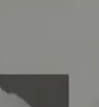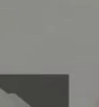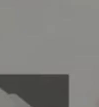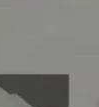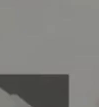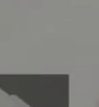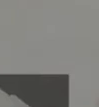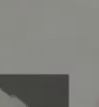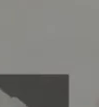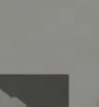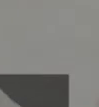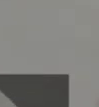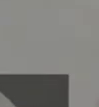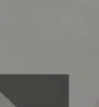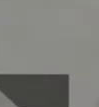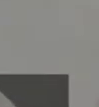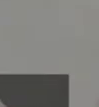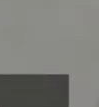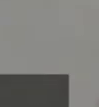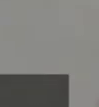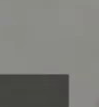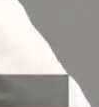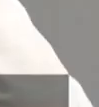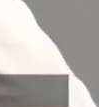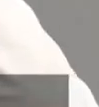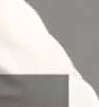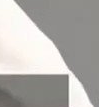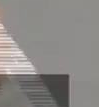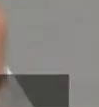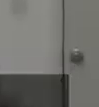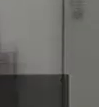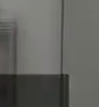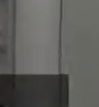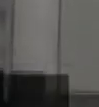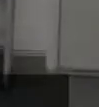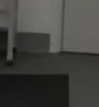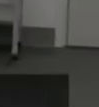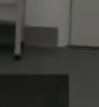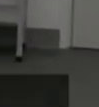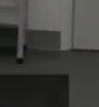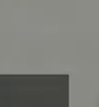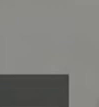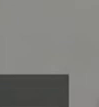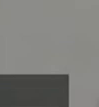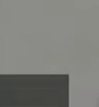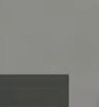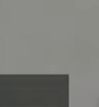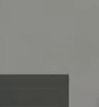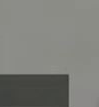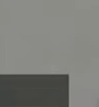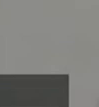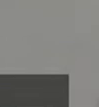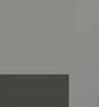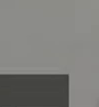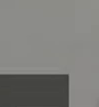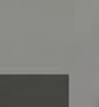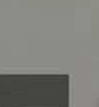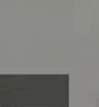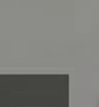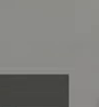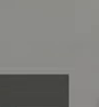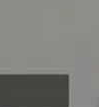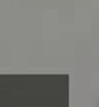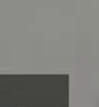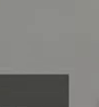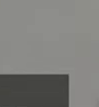or sneeze, please cover yourself with the inner side of your elbow. Do not store